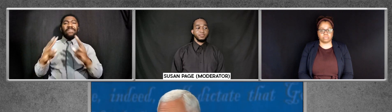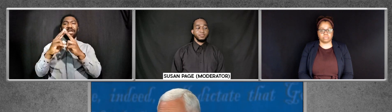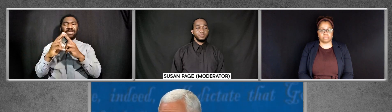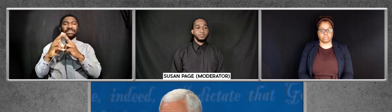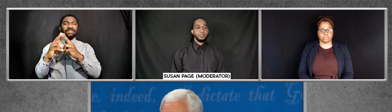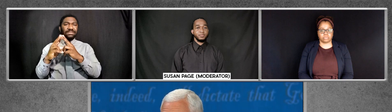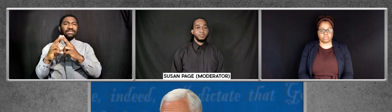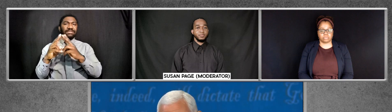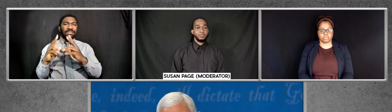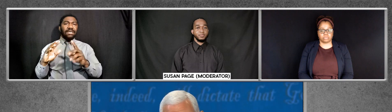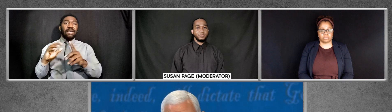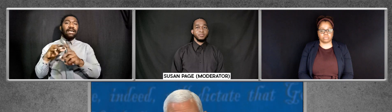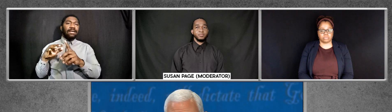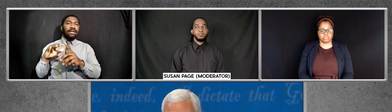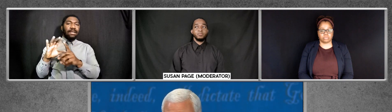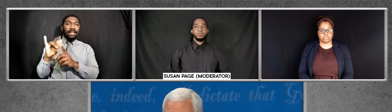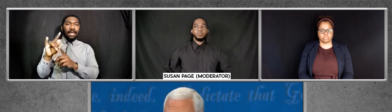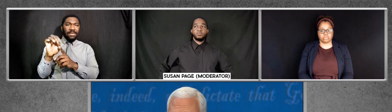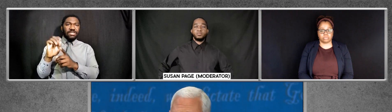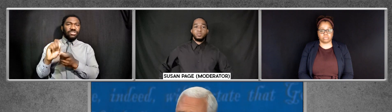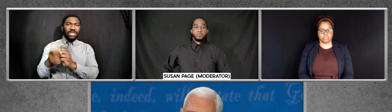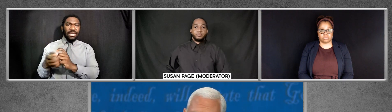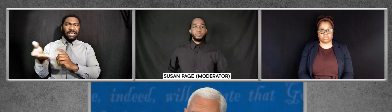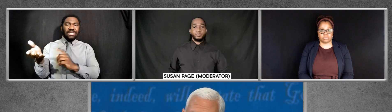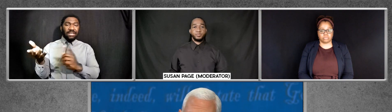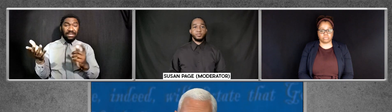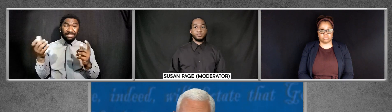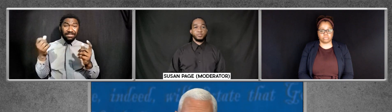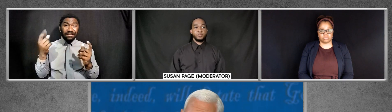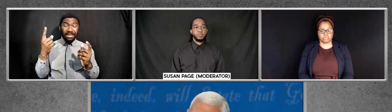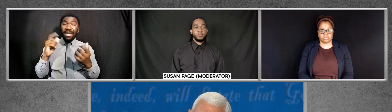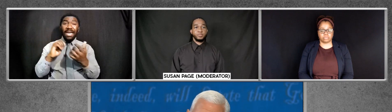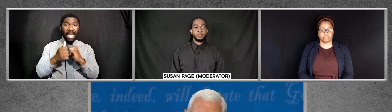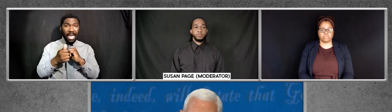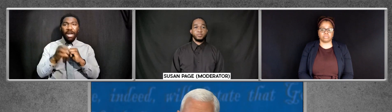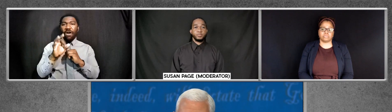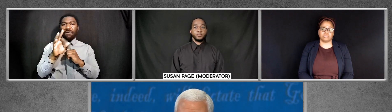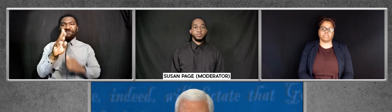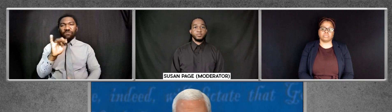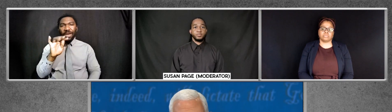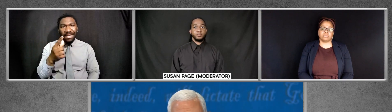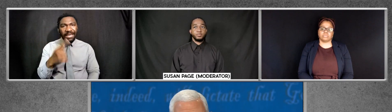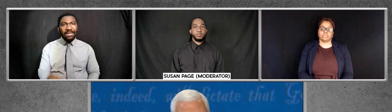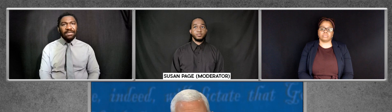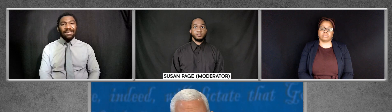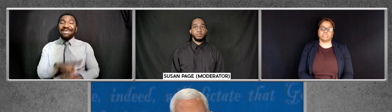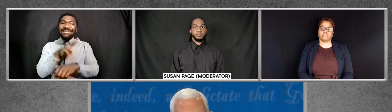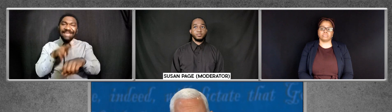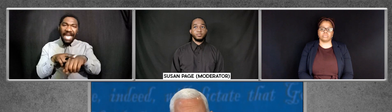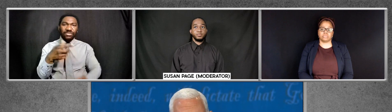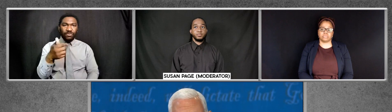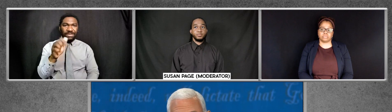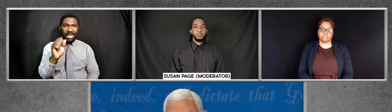and fracking, which, Senator, the American people can go look at the record. I know Joe Biden says otherwise now, as